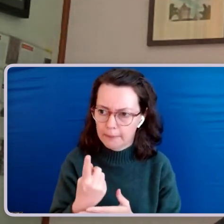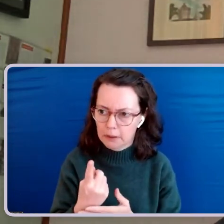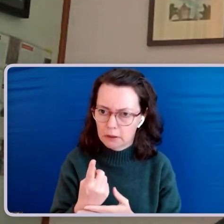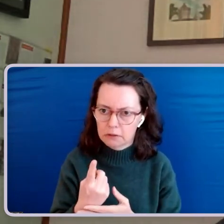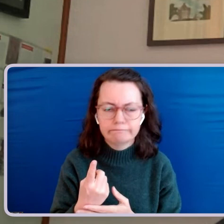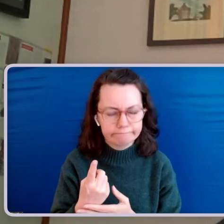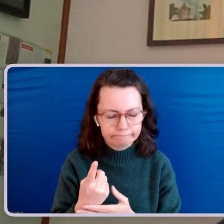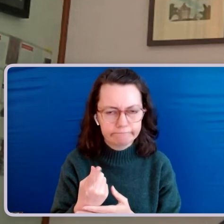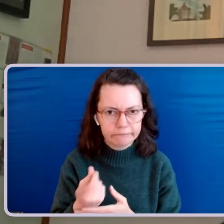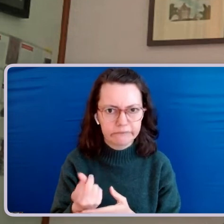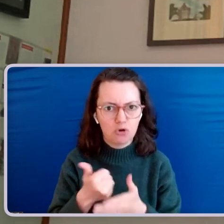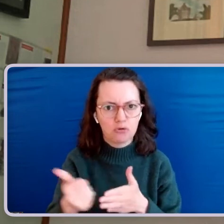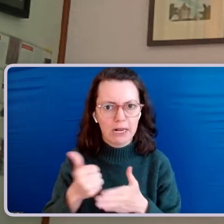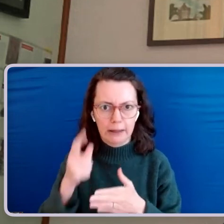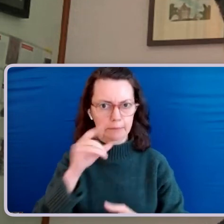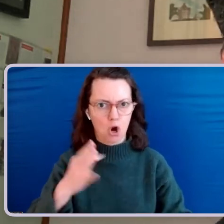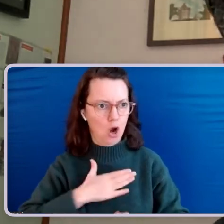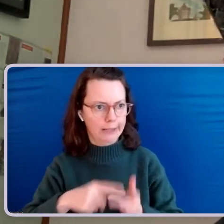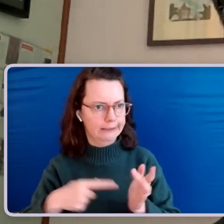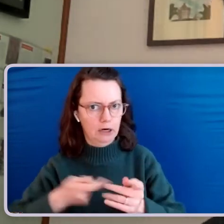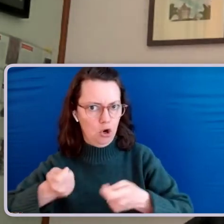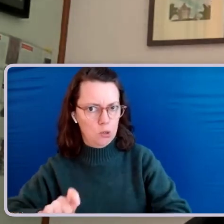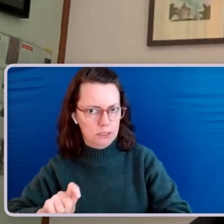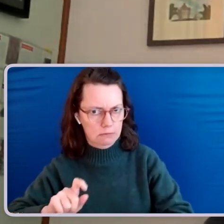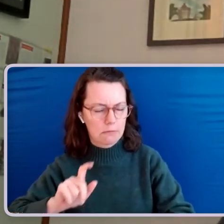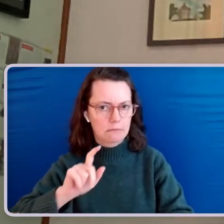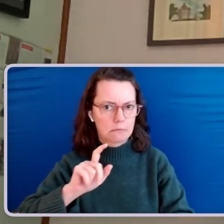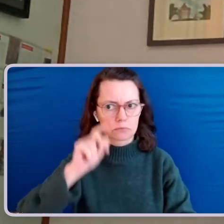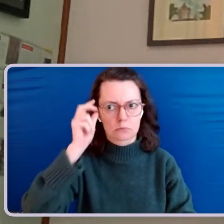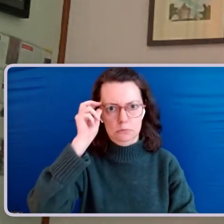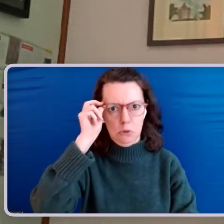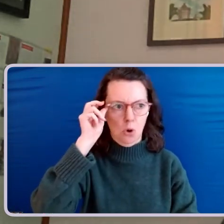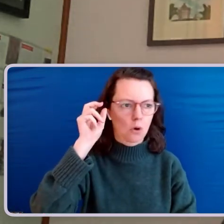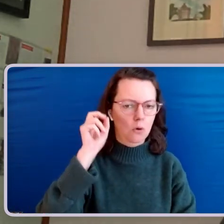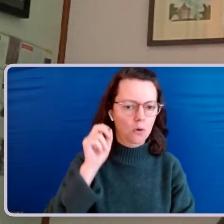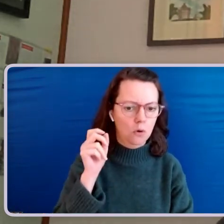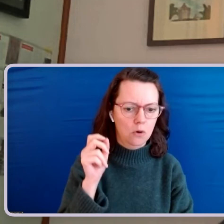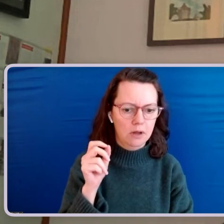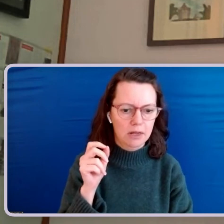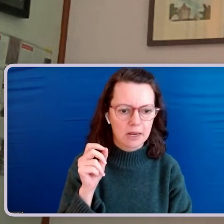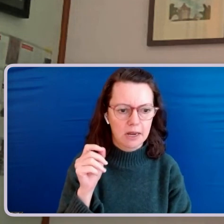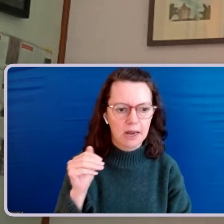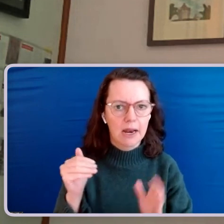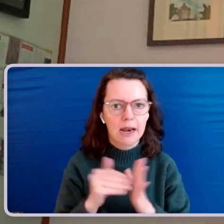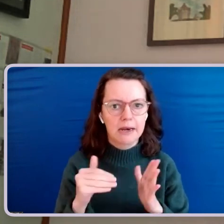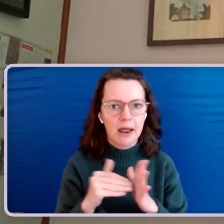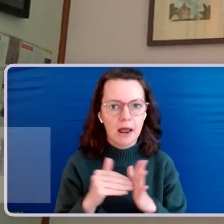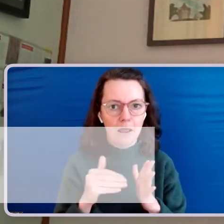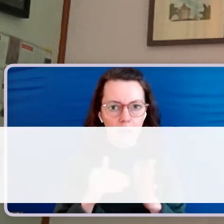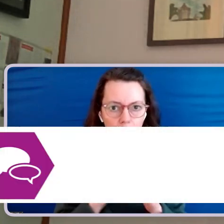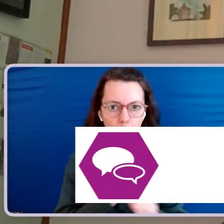did not like it, but so now that the COVID restrictions are coming off,